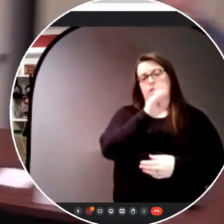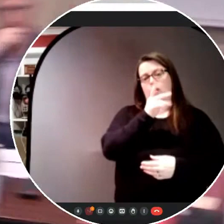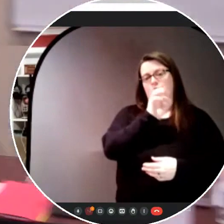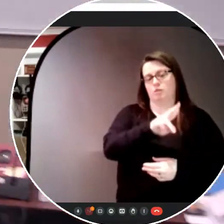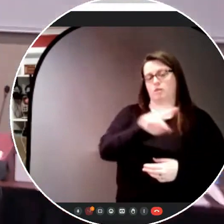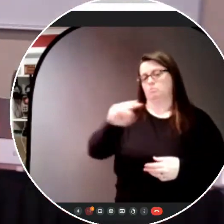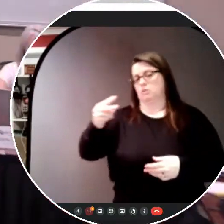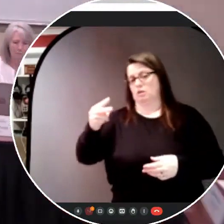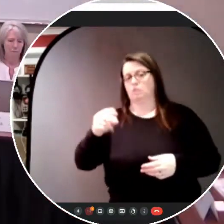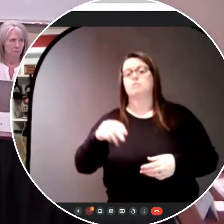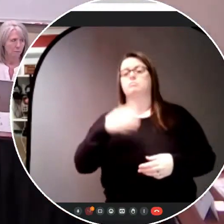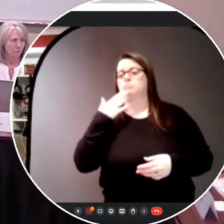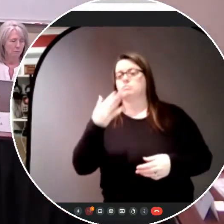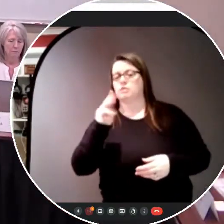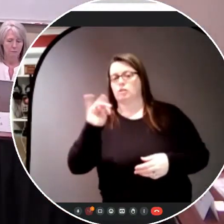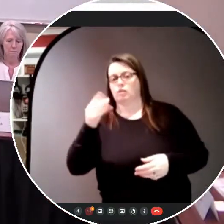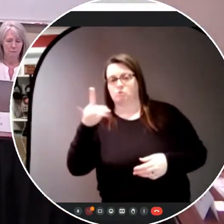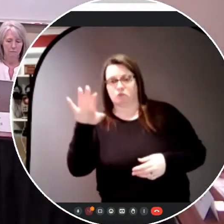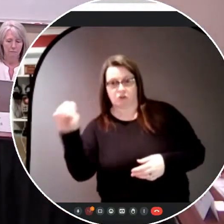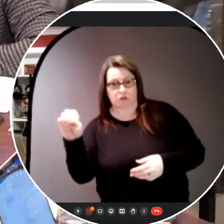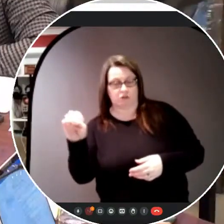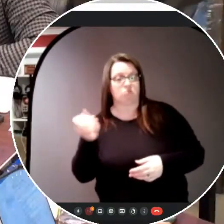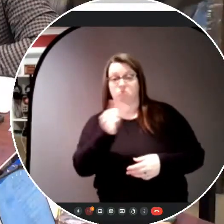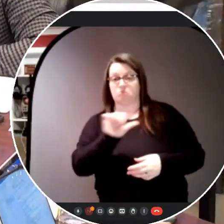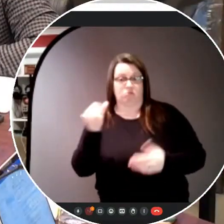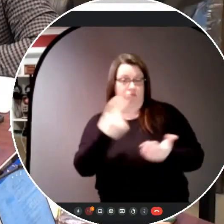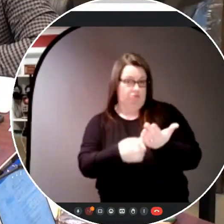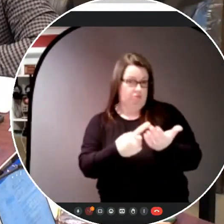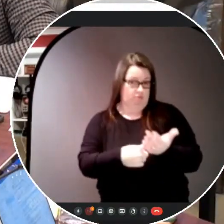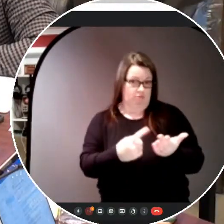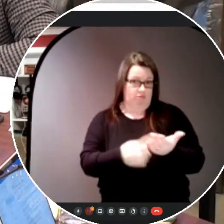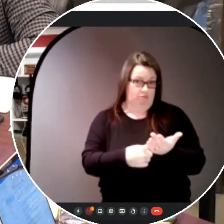Michelle. Any discussion on that motion?